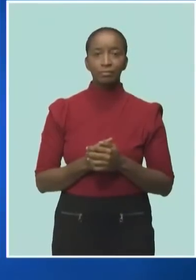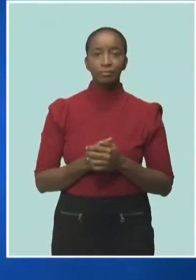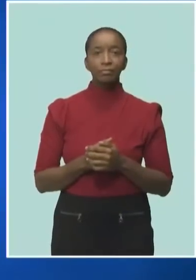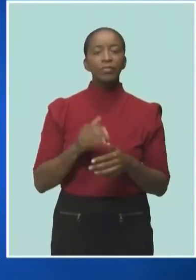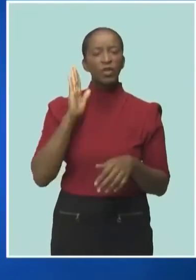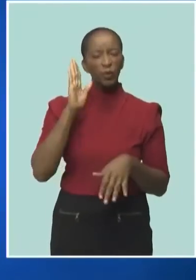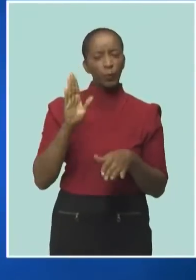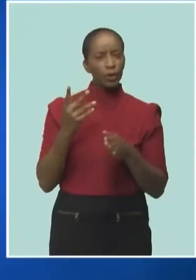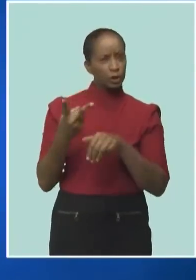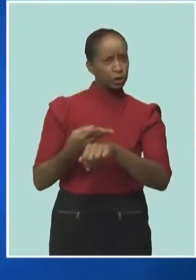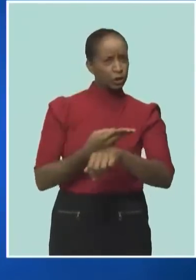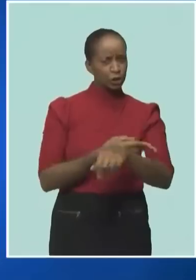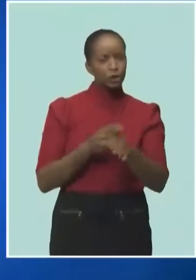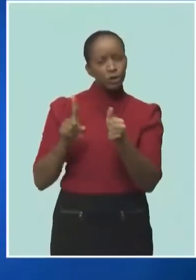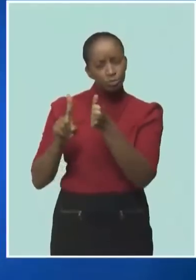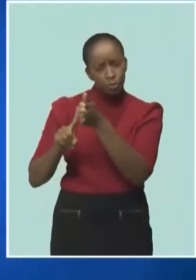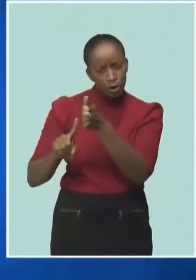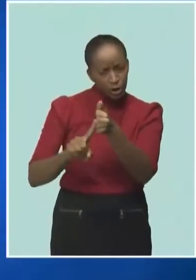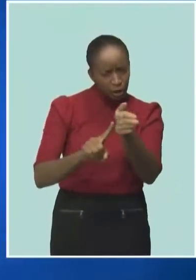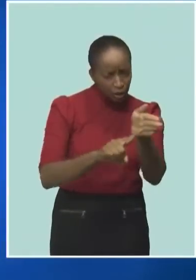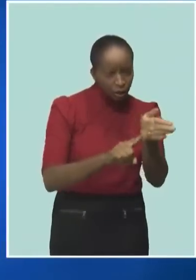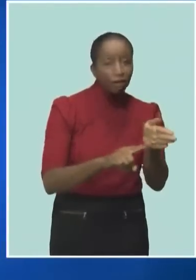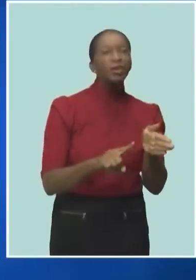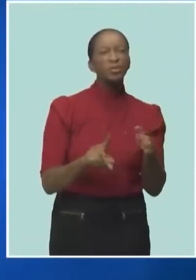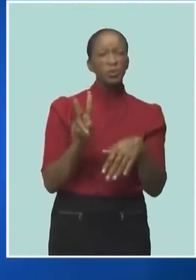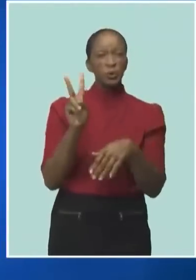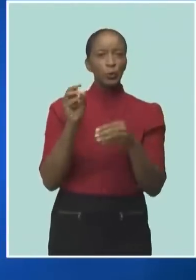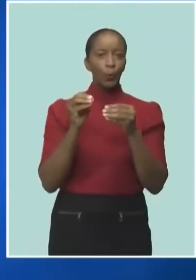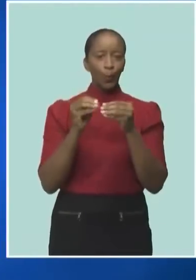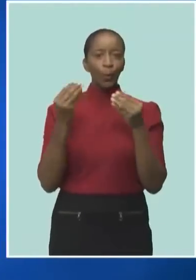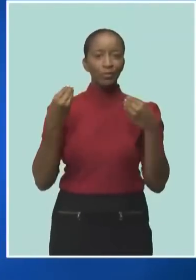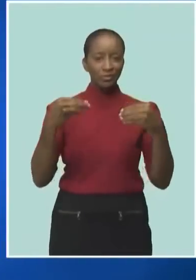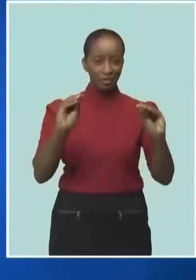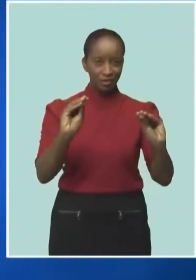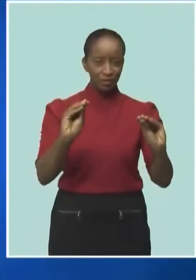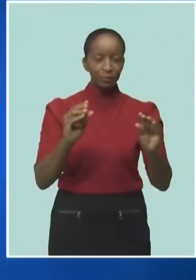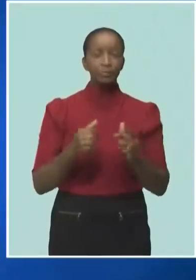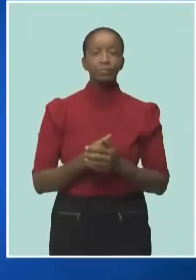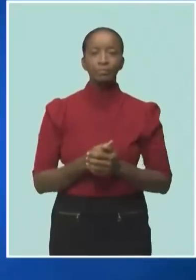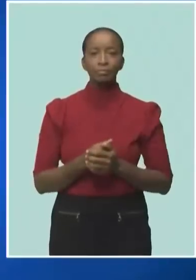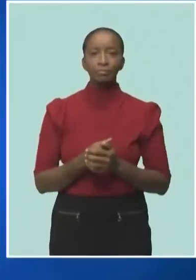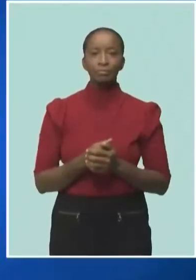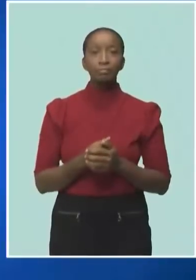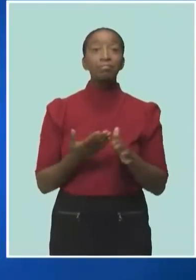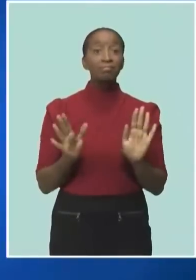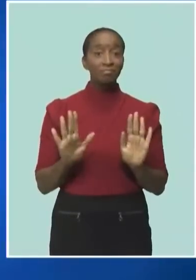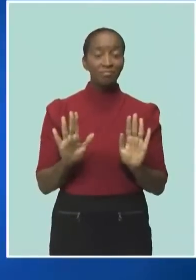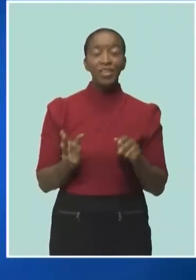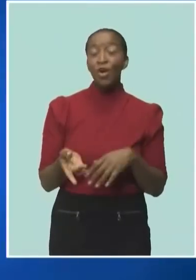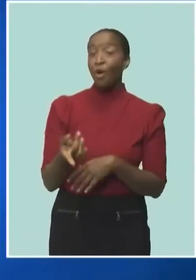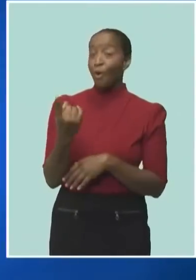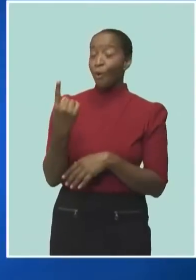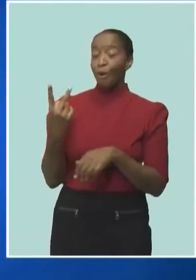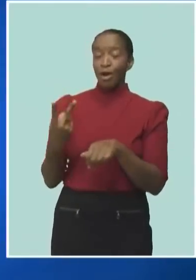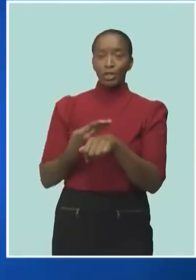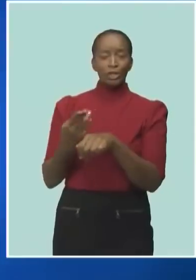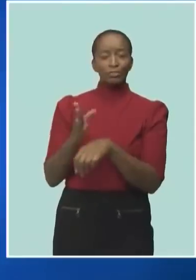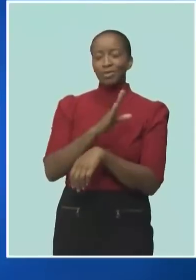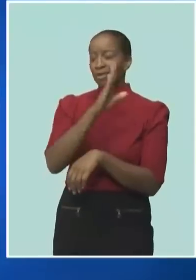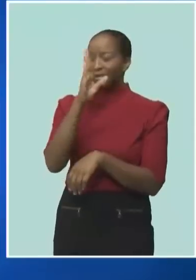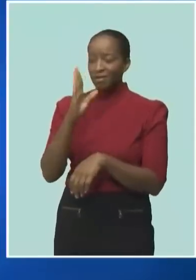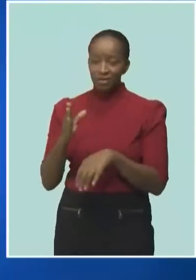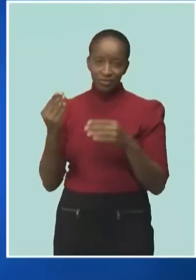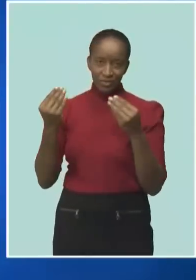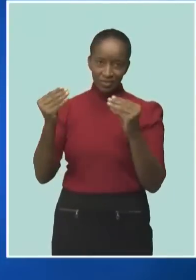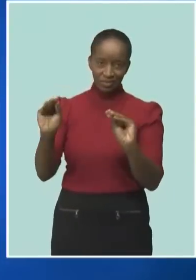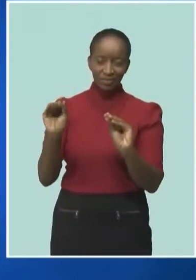good health before selling two of his rams. But there is one sheep that will never be sold. This